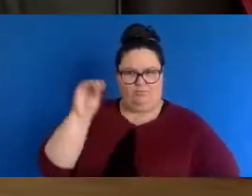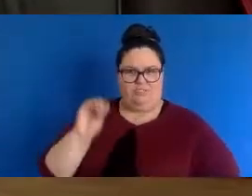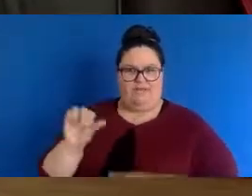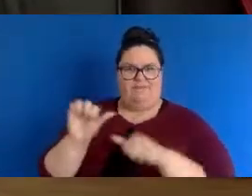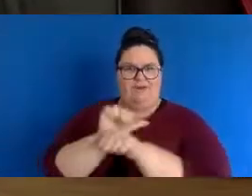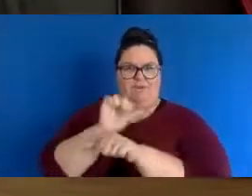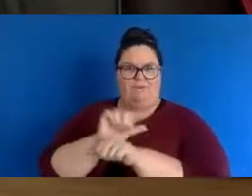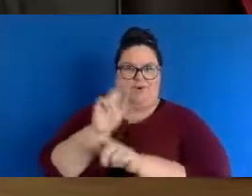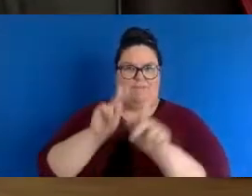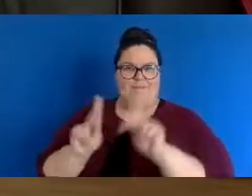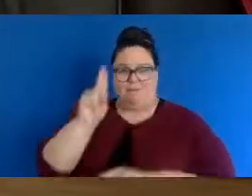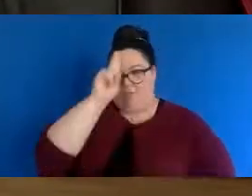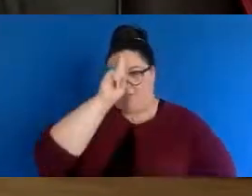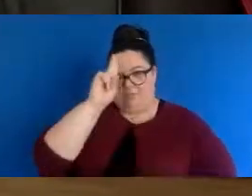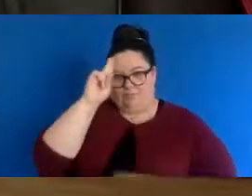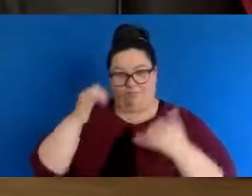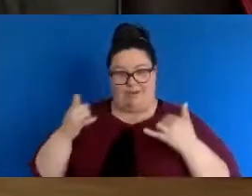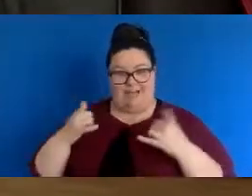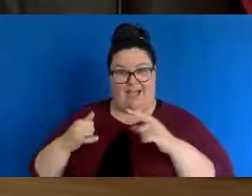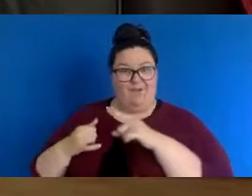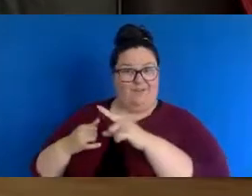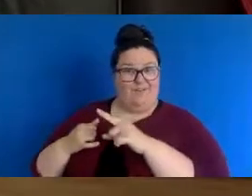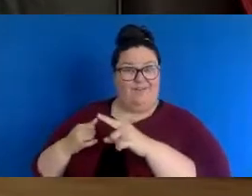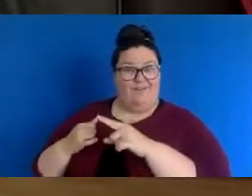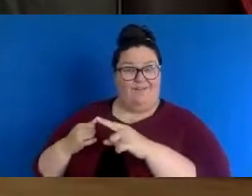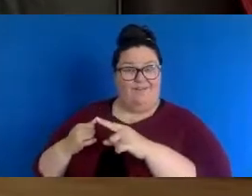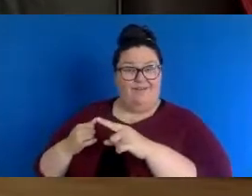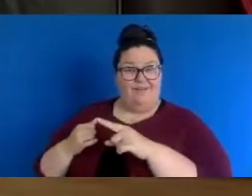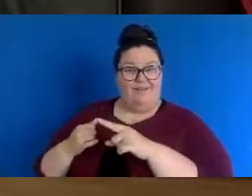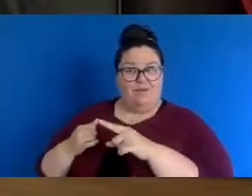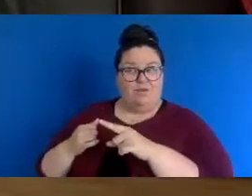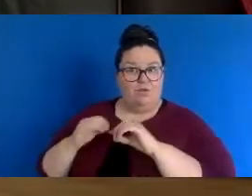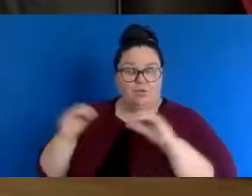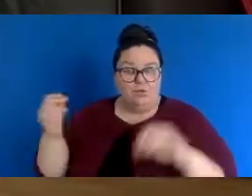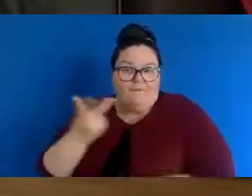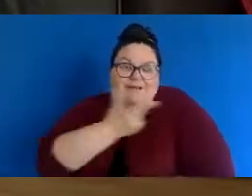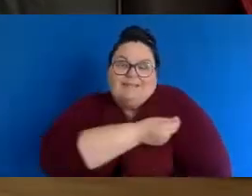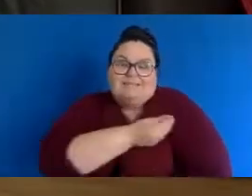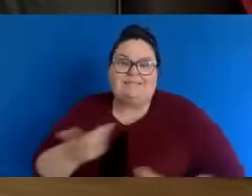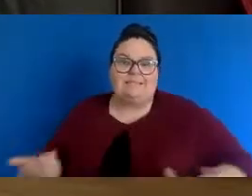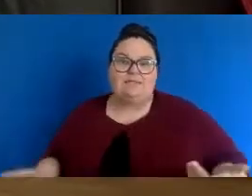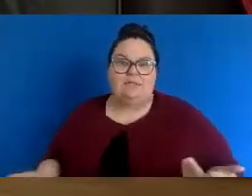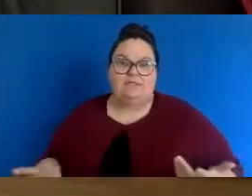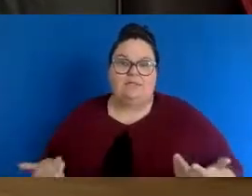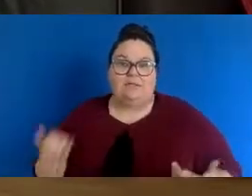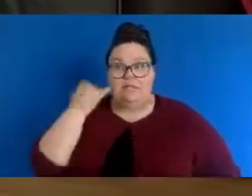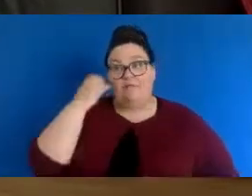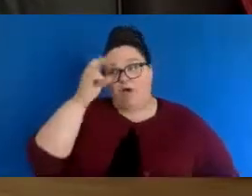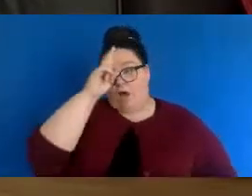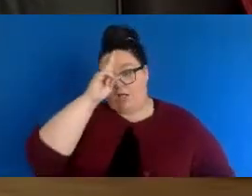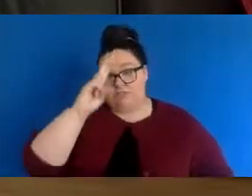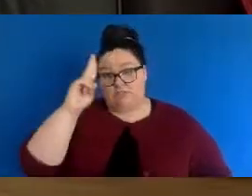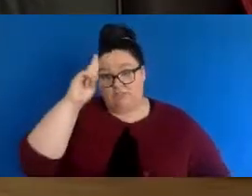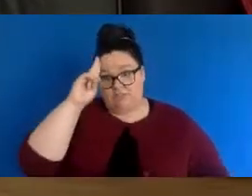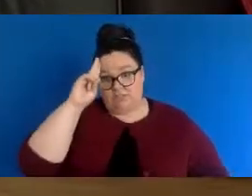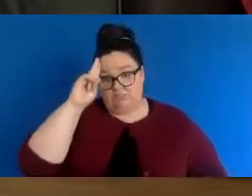who are hospitalized right now are unvaccinated. If they're in the hospital for COVID